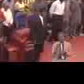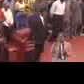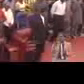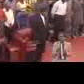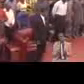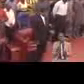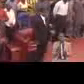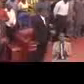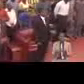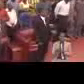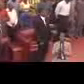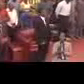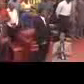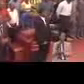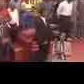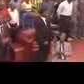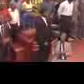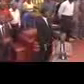Remember days of old?